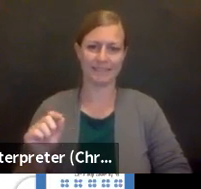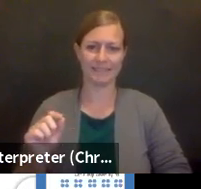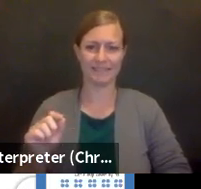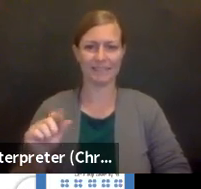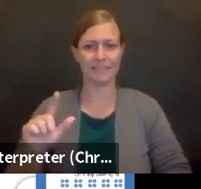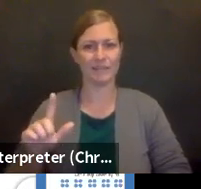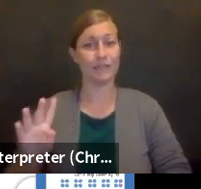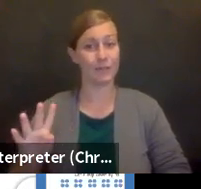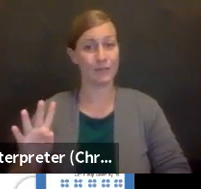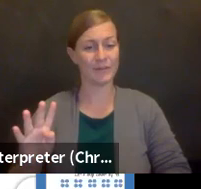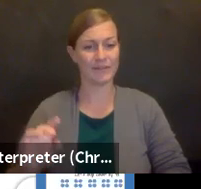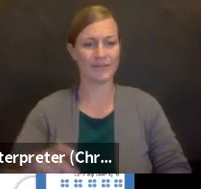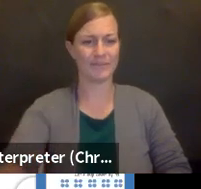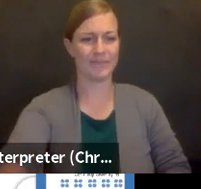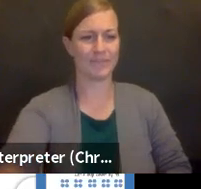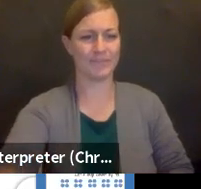24.